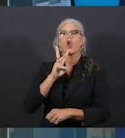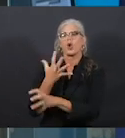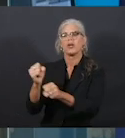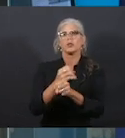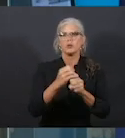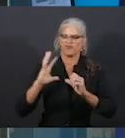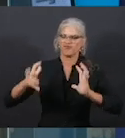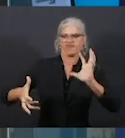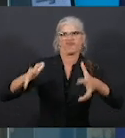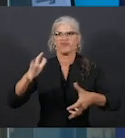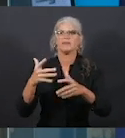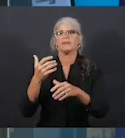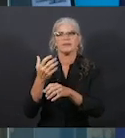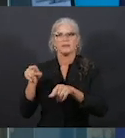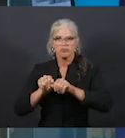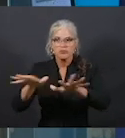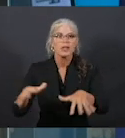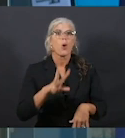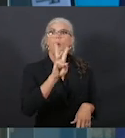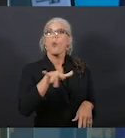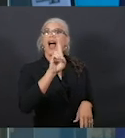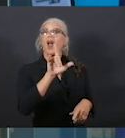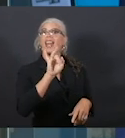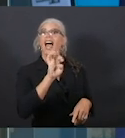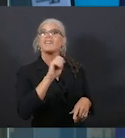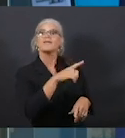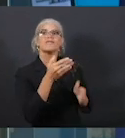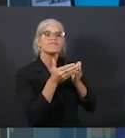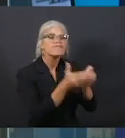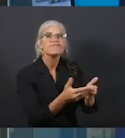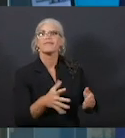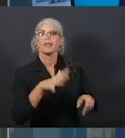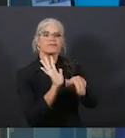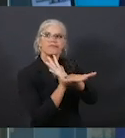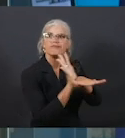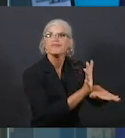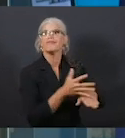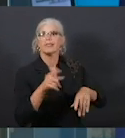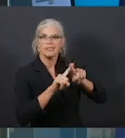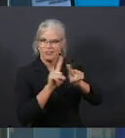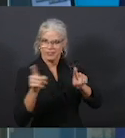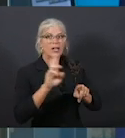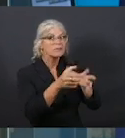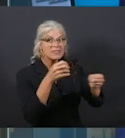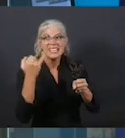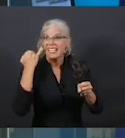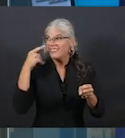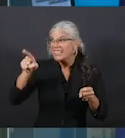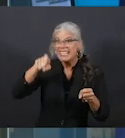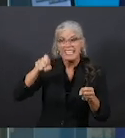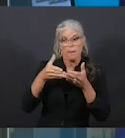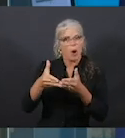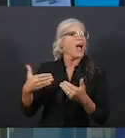has prepared their full fleet of airboats and John boats for search and rescue should that be needed. There will